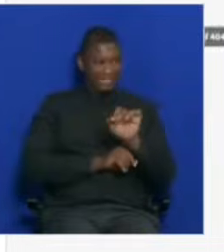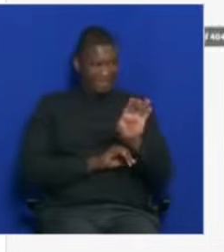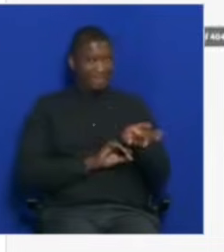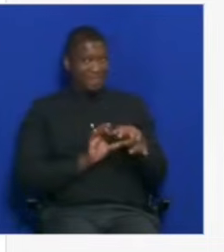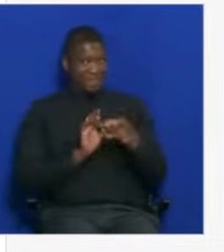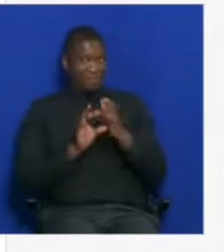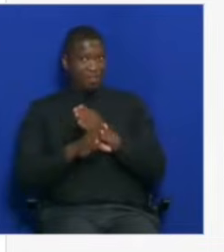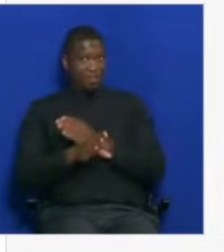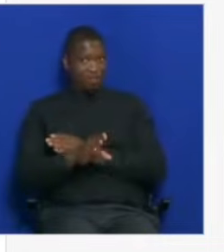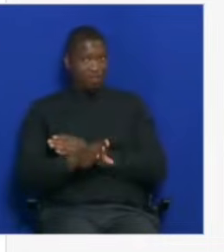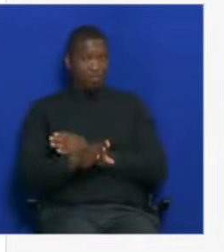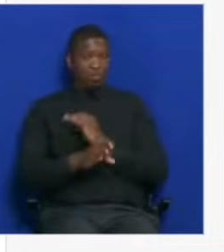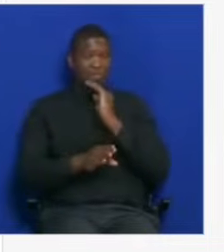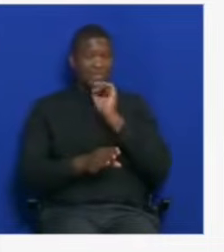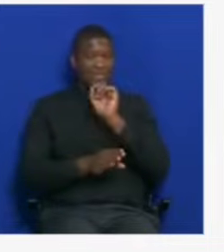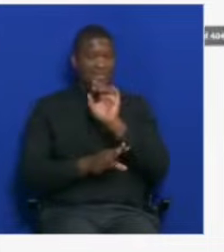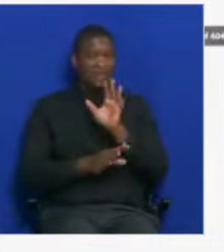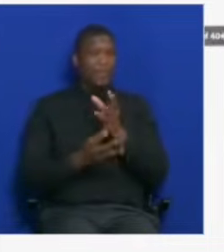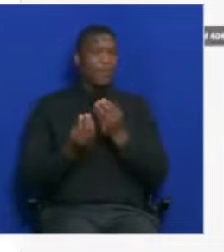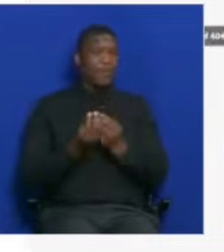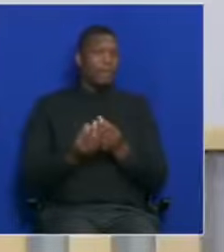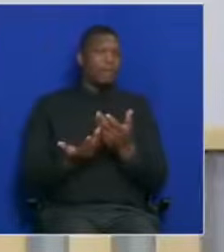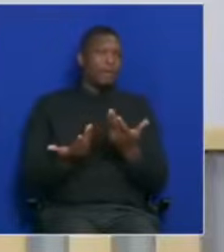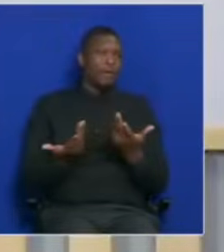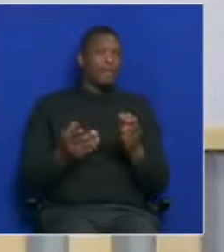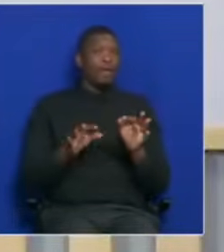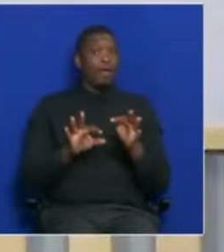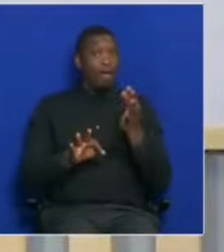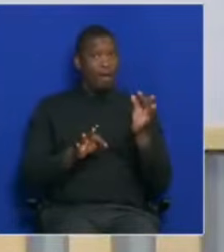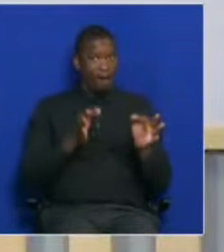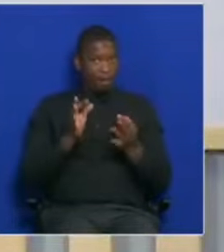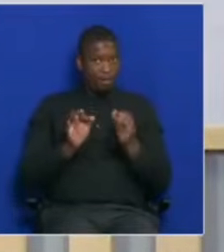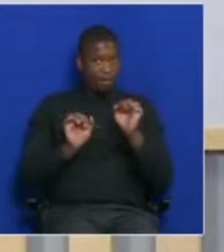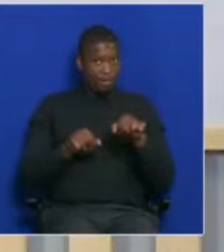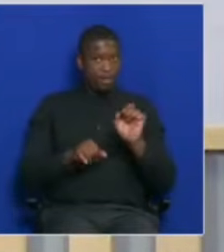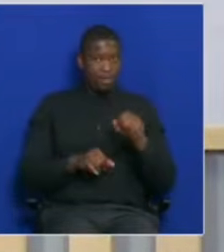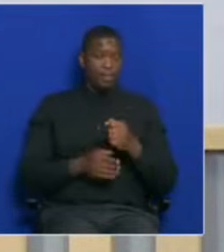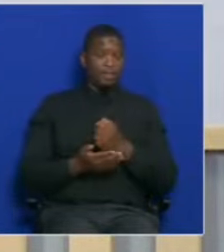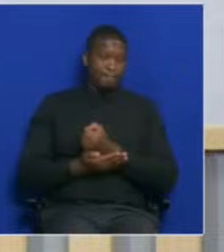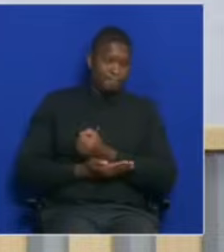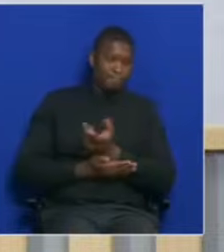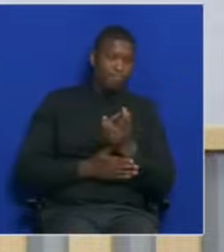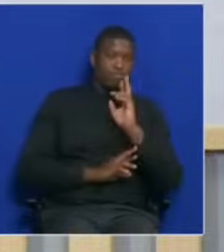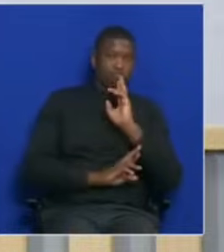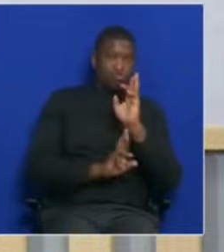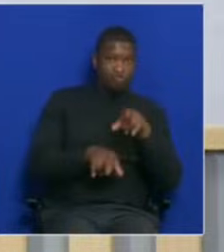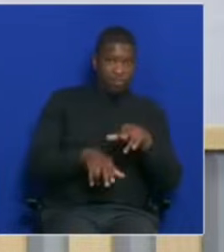with the analysts were supposed Yes. to provide the report, and that you provided.